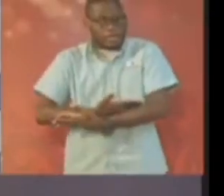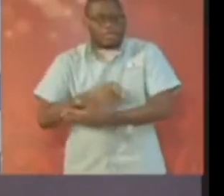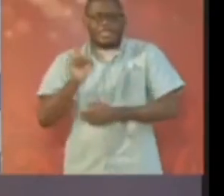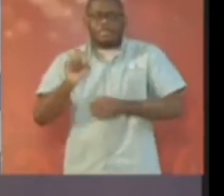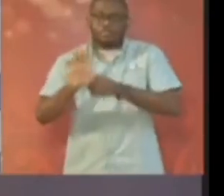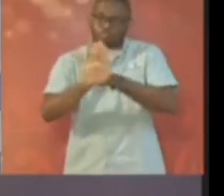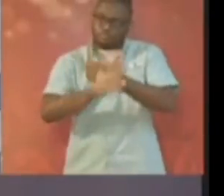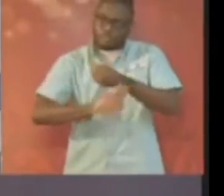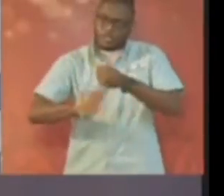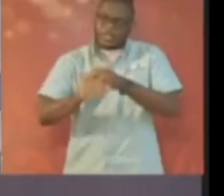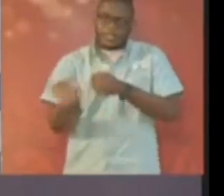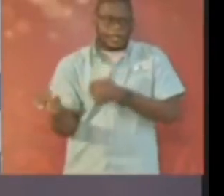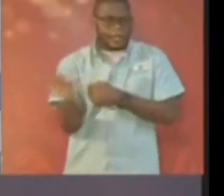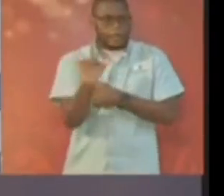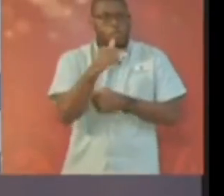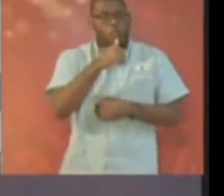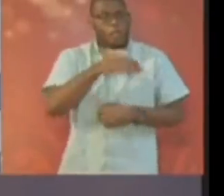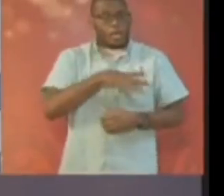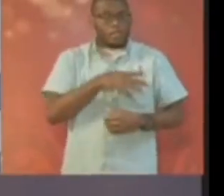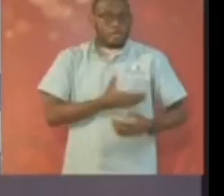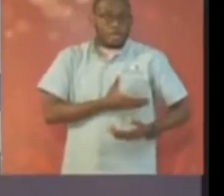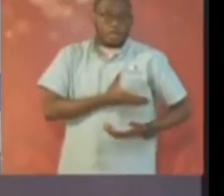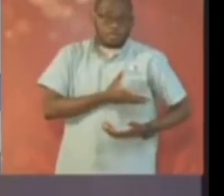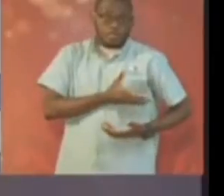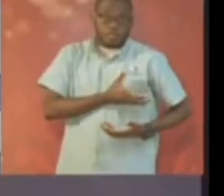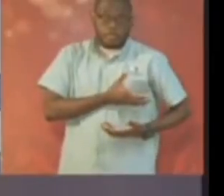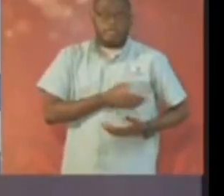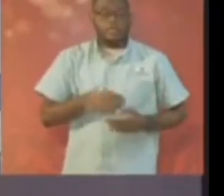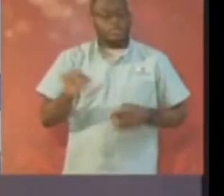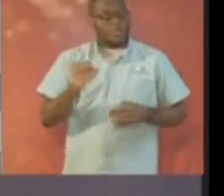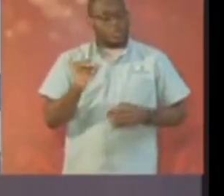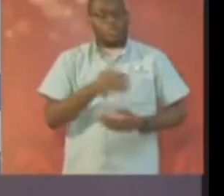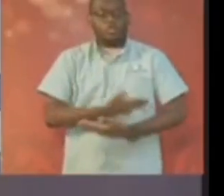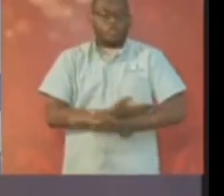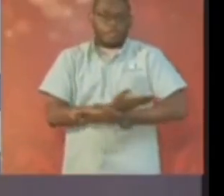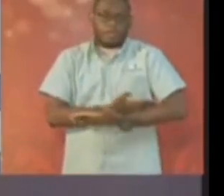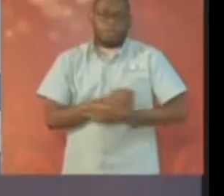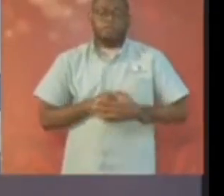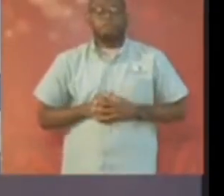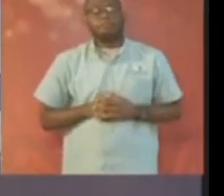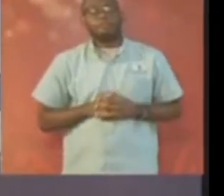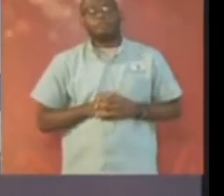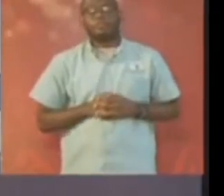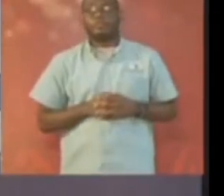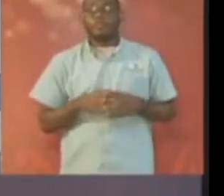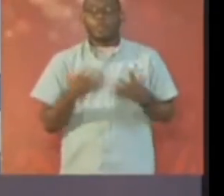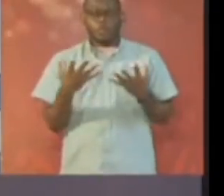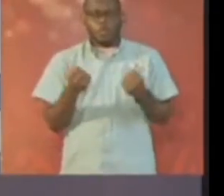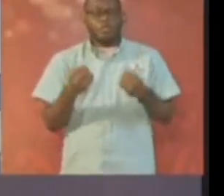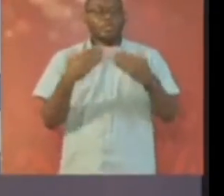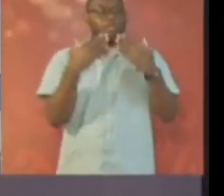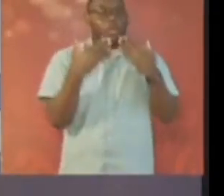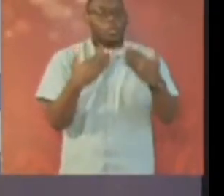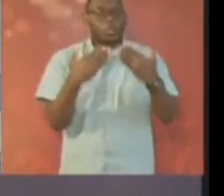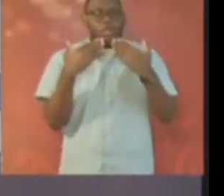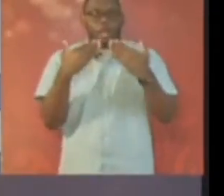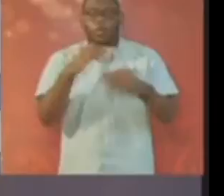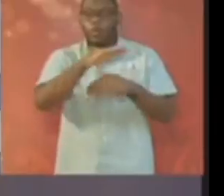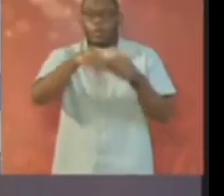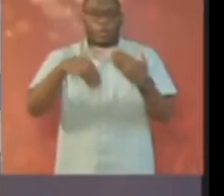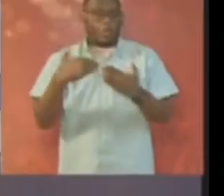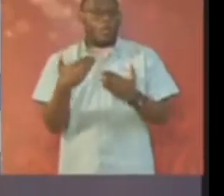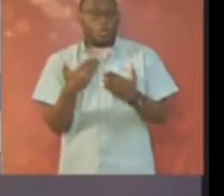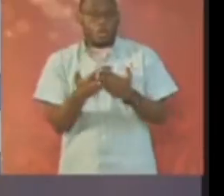you're going to protect your baby as well. In closing, I want to express my heartfelt thanks to all our